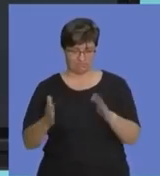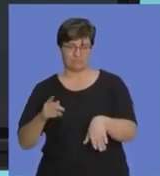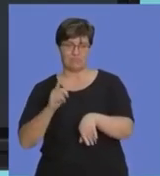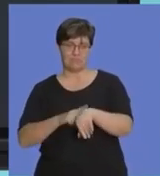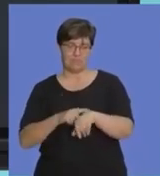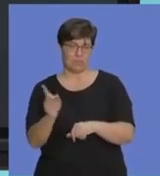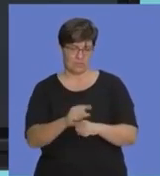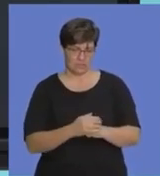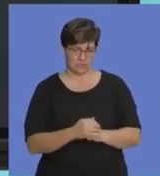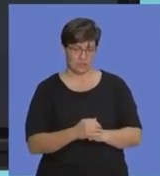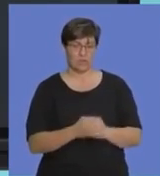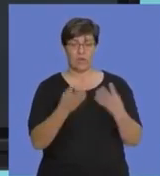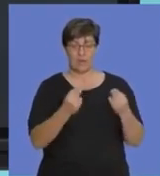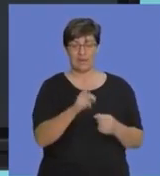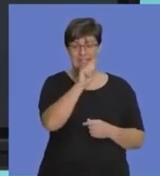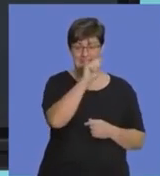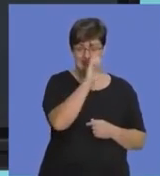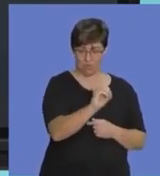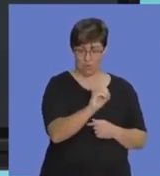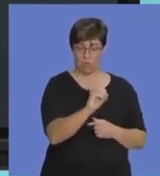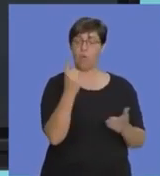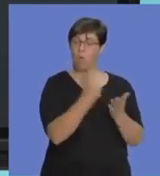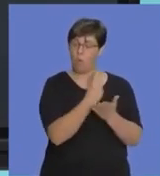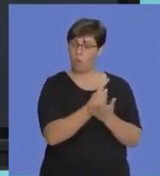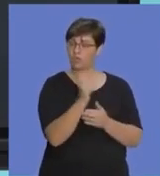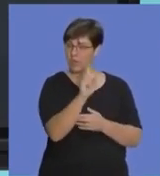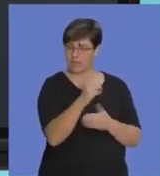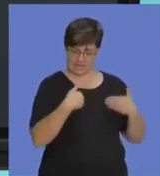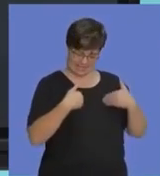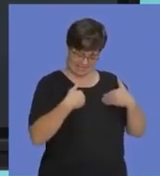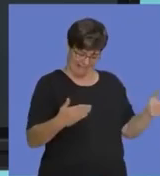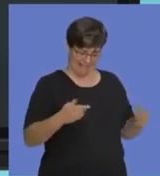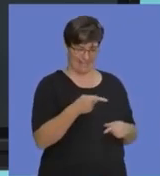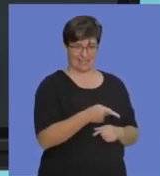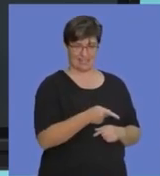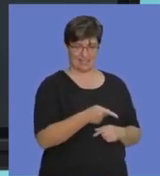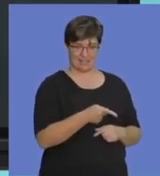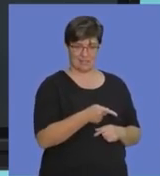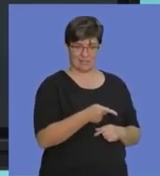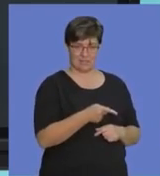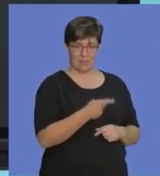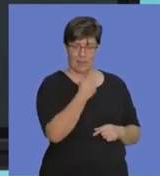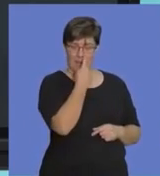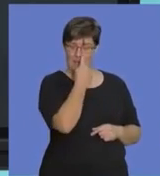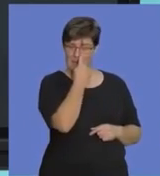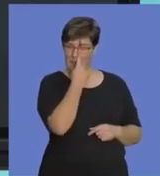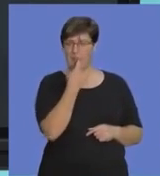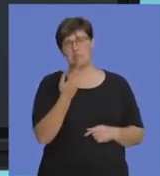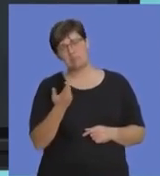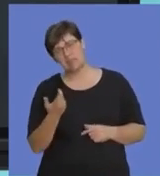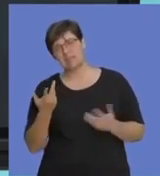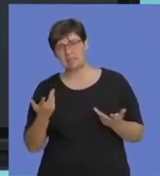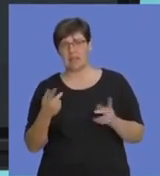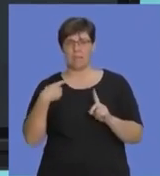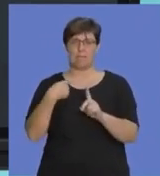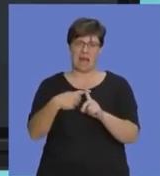of where we are at that point. So the number T0 will always mean the start of the investment.